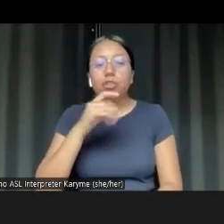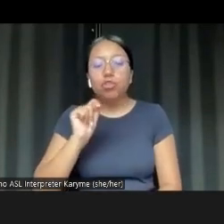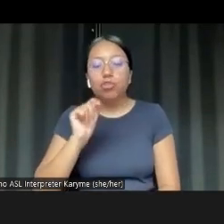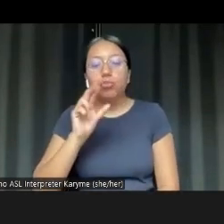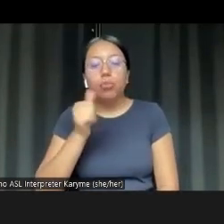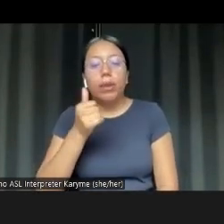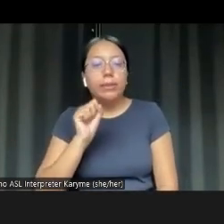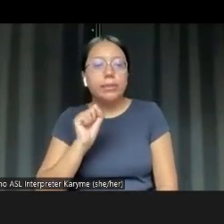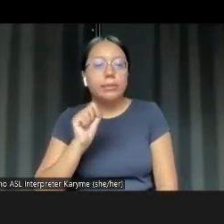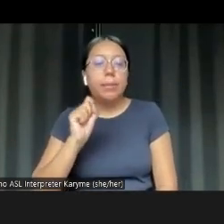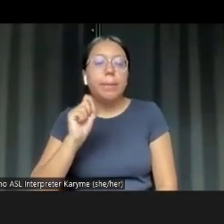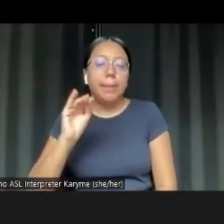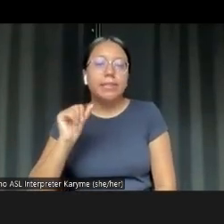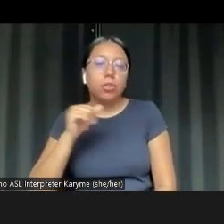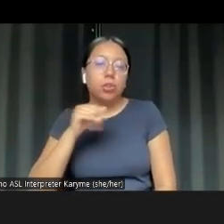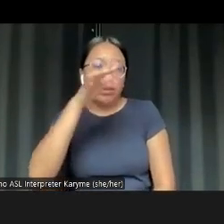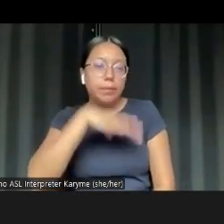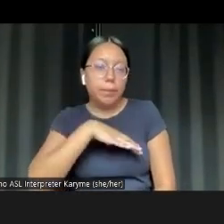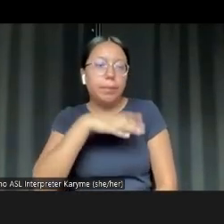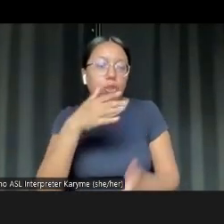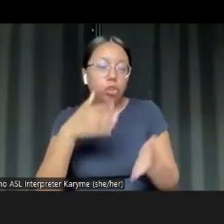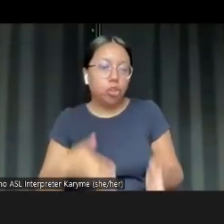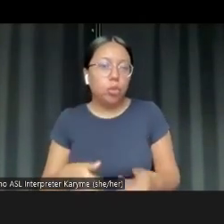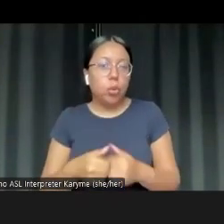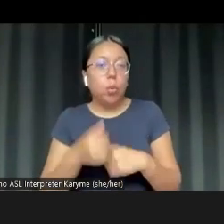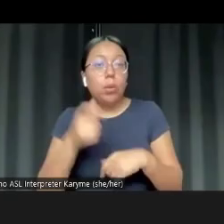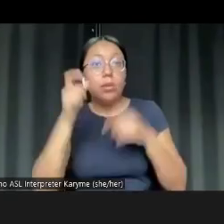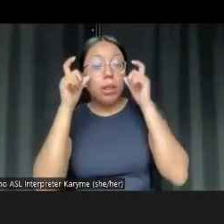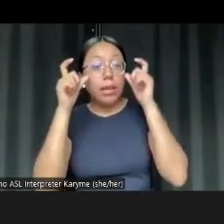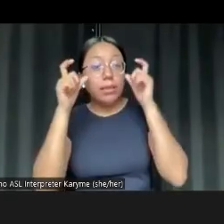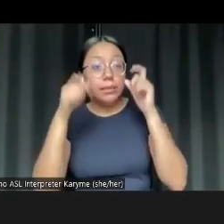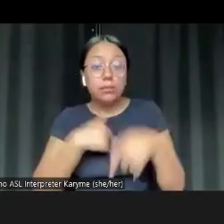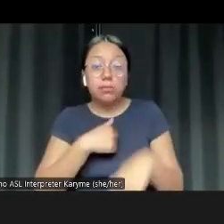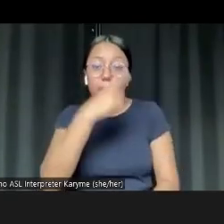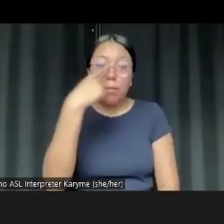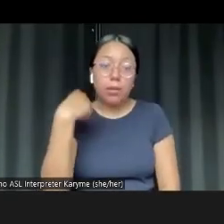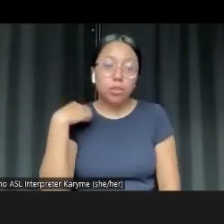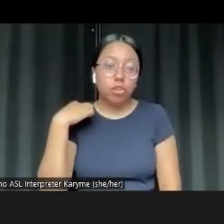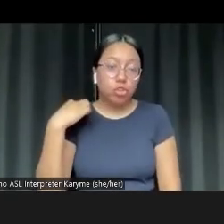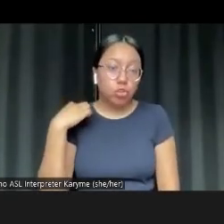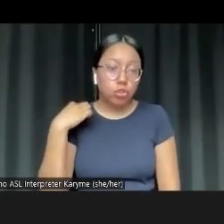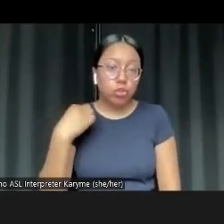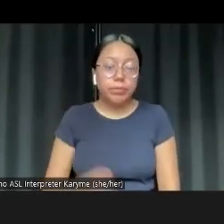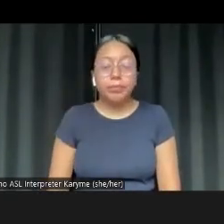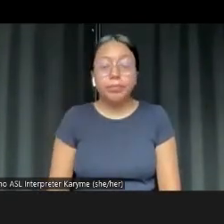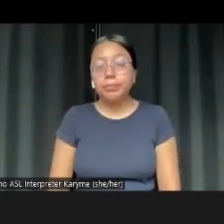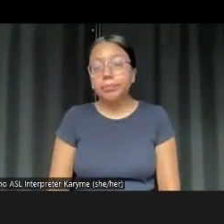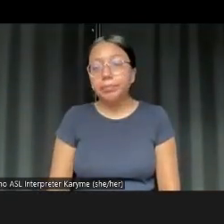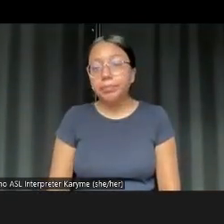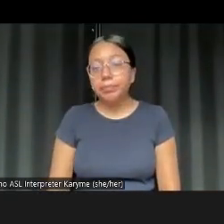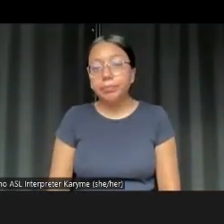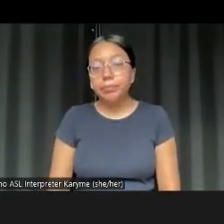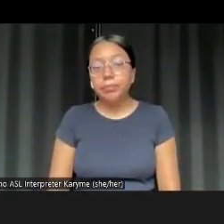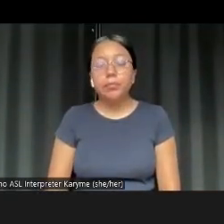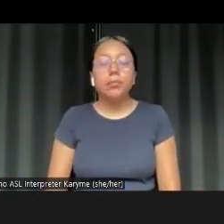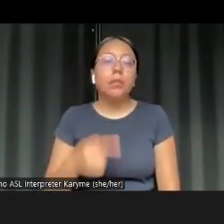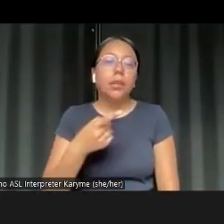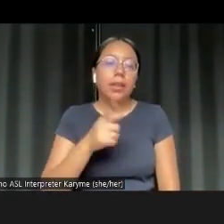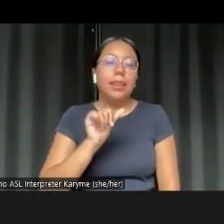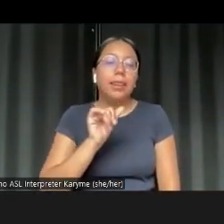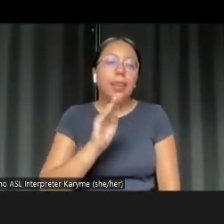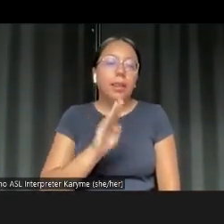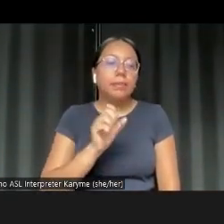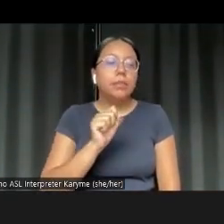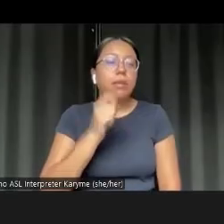dark, curly hair and glasses. I'm wearing a black t-shirt. On behalf of the Labs for Liberation team, I want